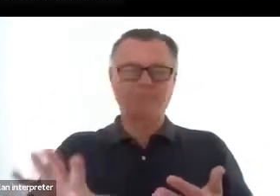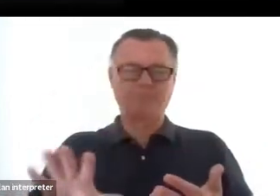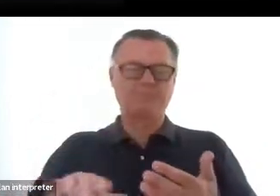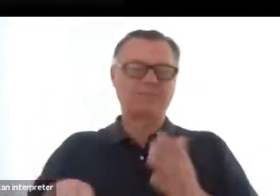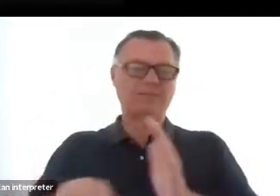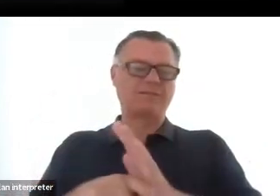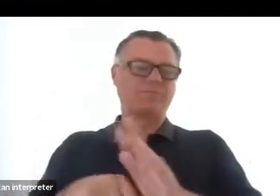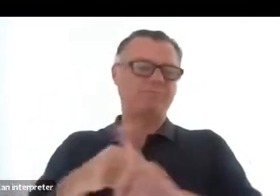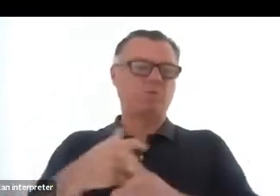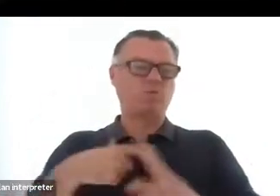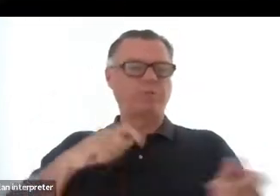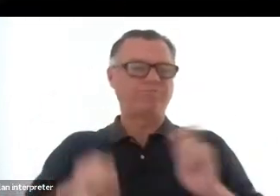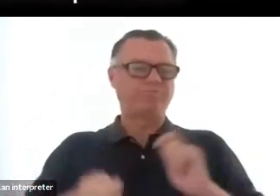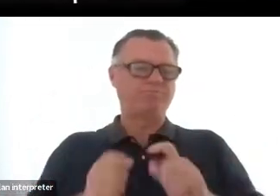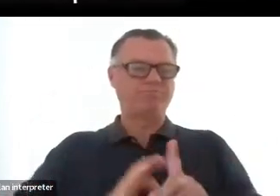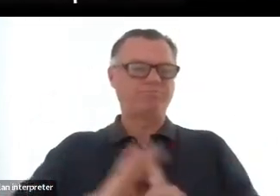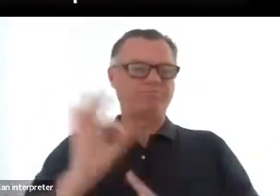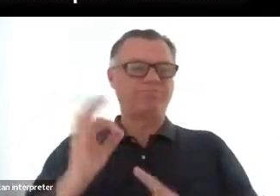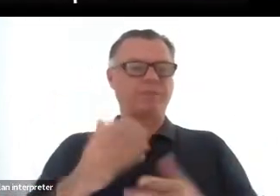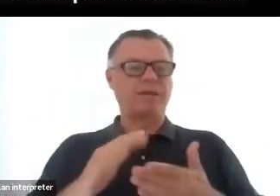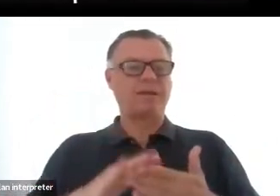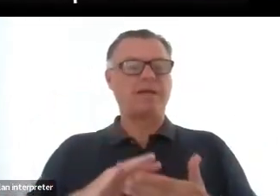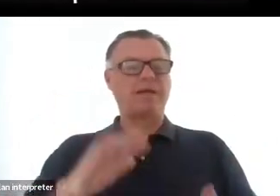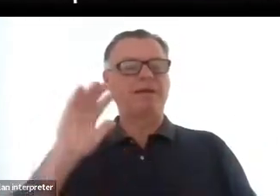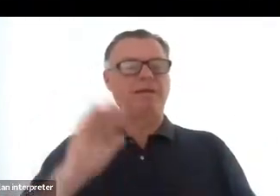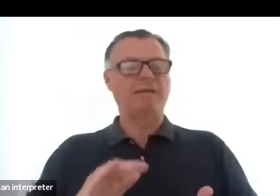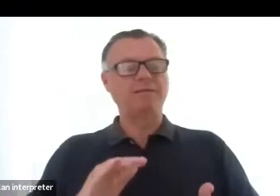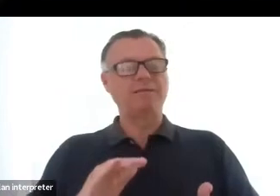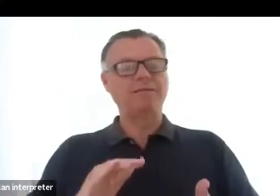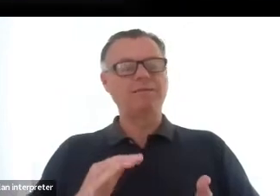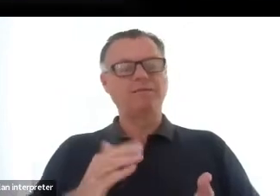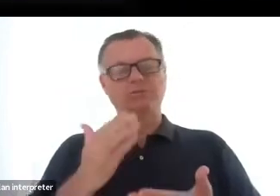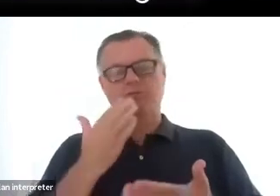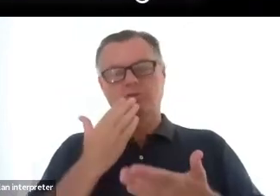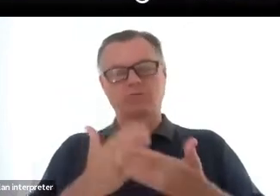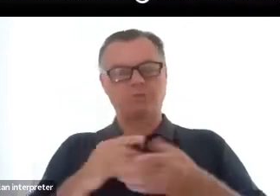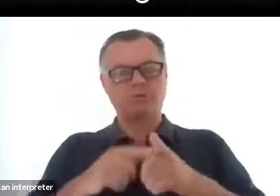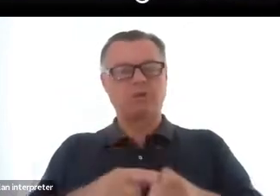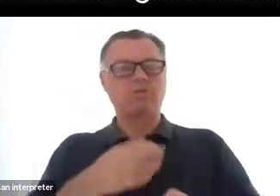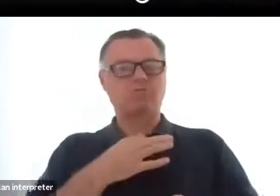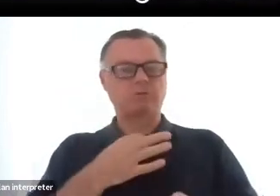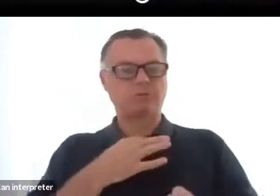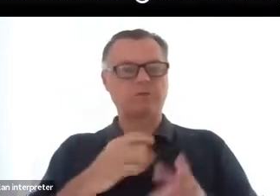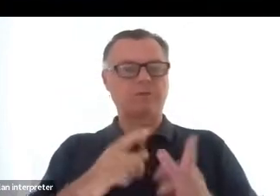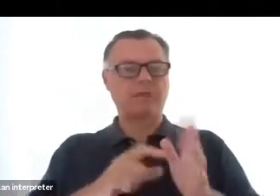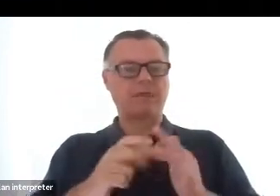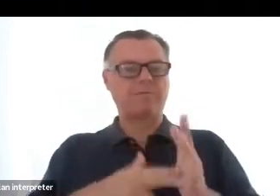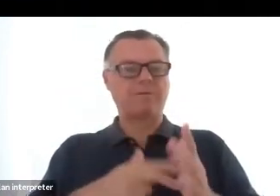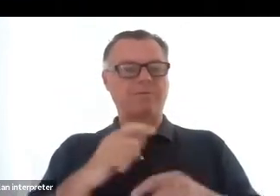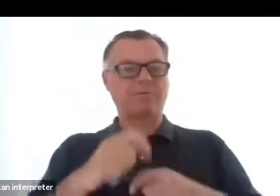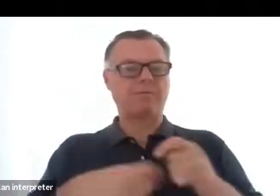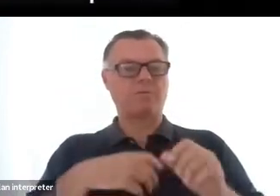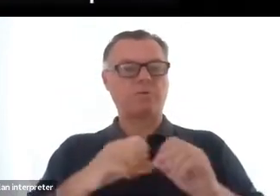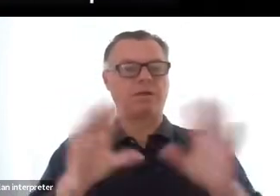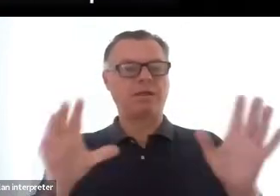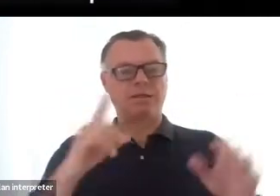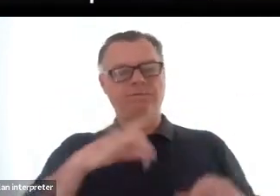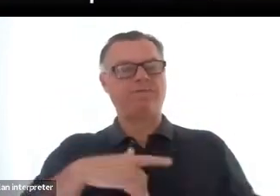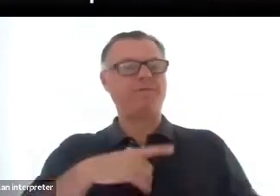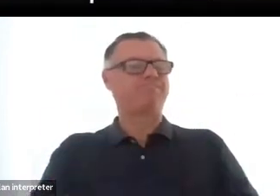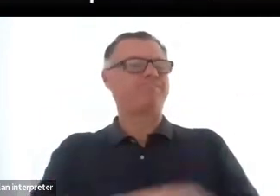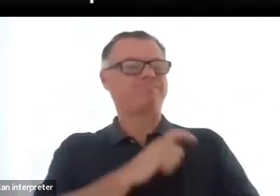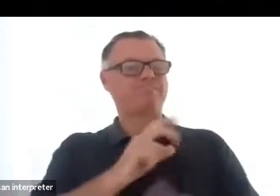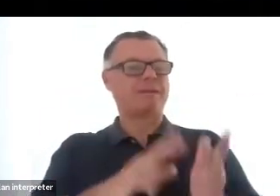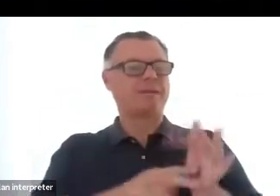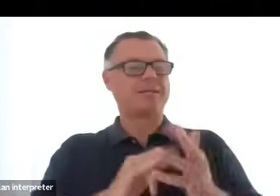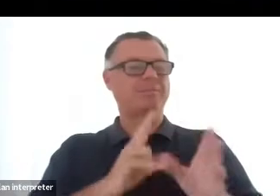immediate. Providers reduce compliance risk and admin overhead. Workers gain clarity and confidence. Participants